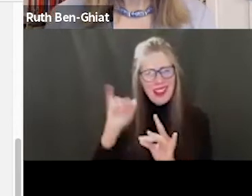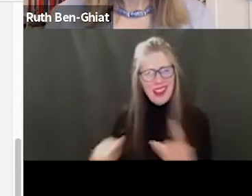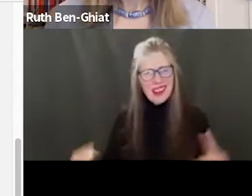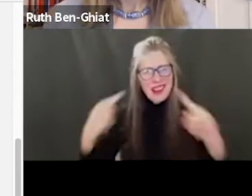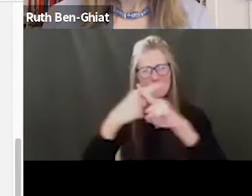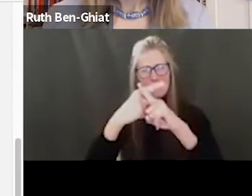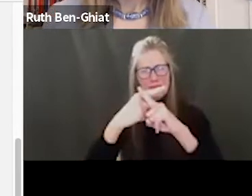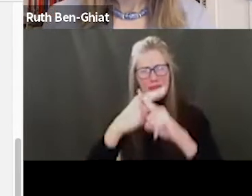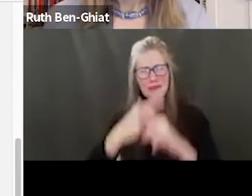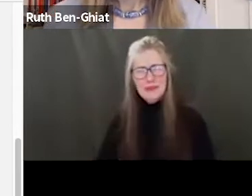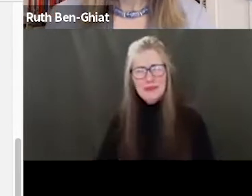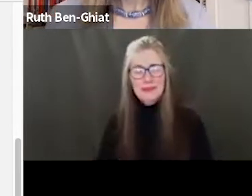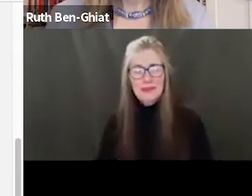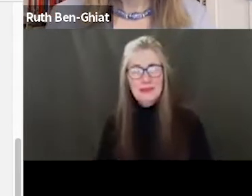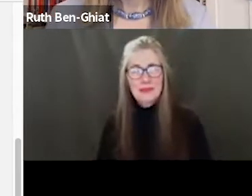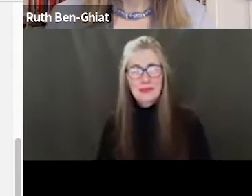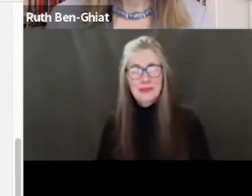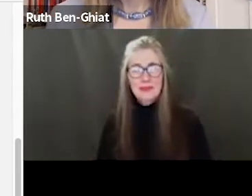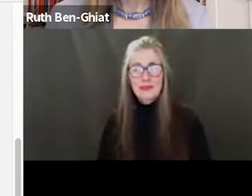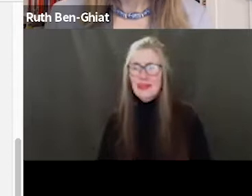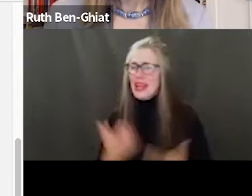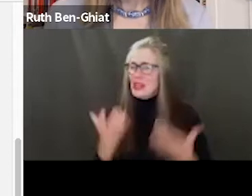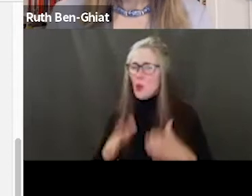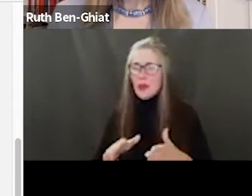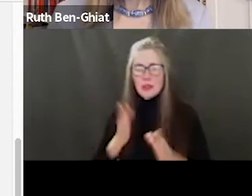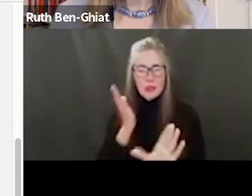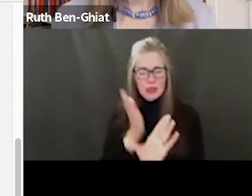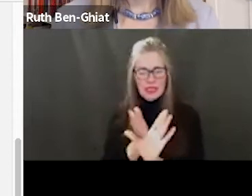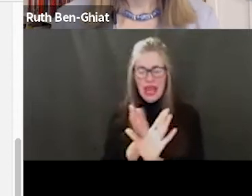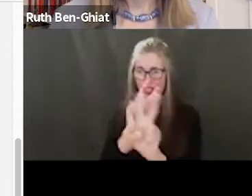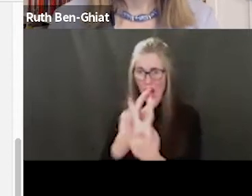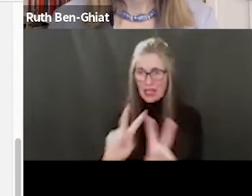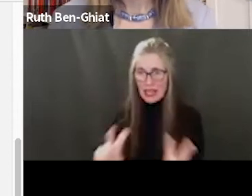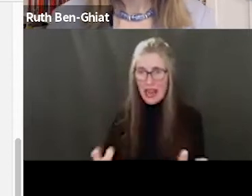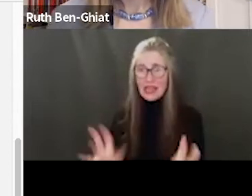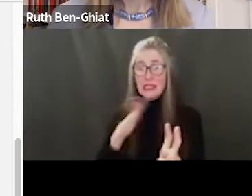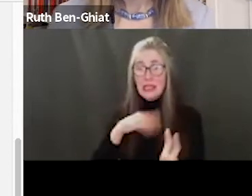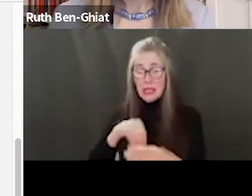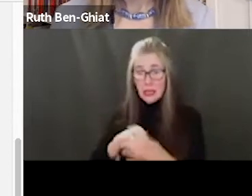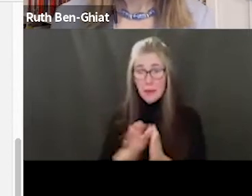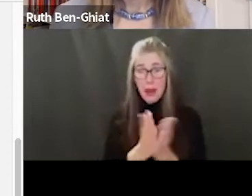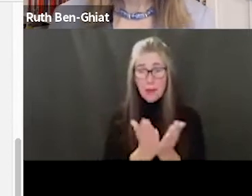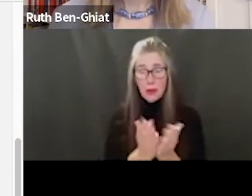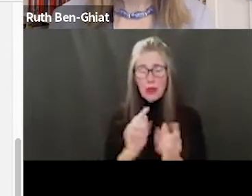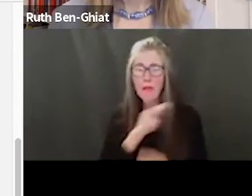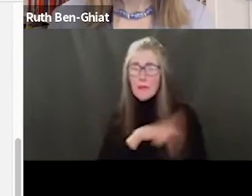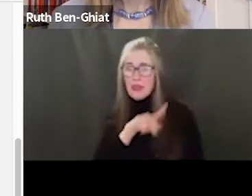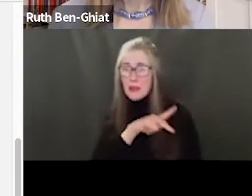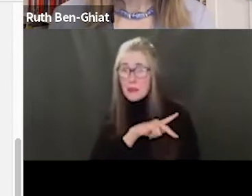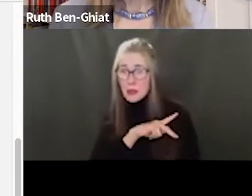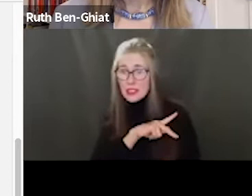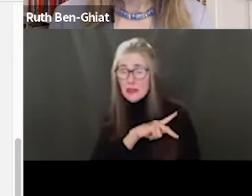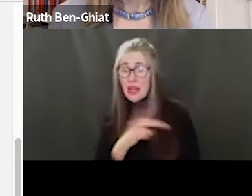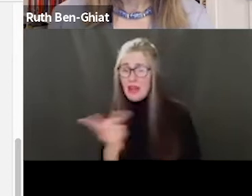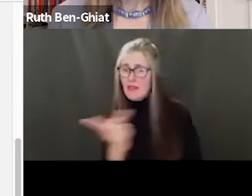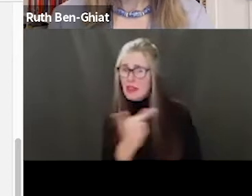Now, while I stay away from psychological analysis in the book, one thing that surprised me was how similar the personalities and temperaments of